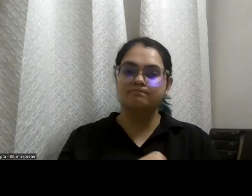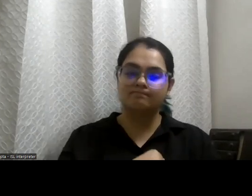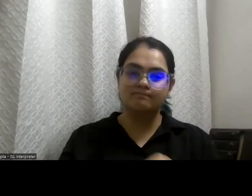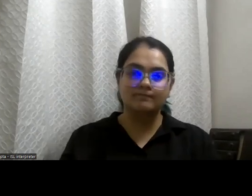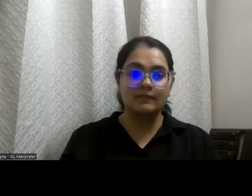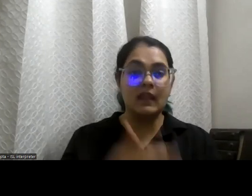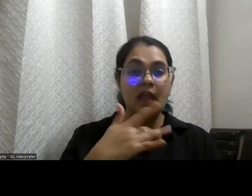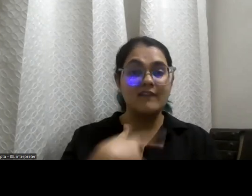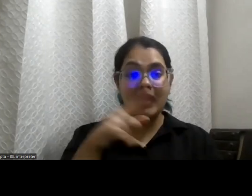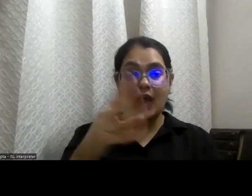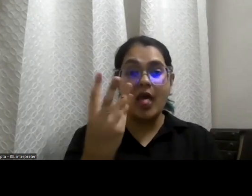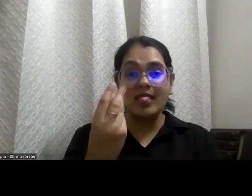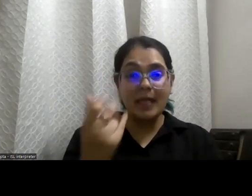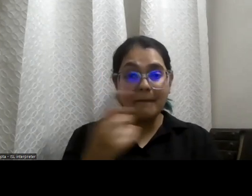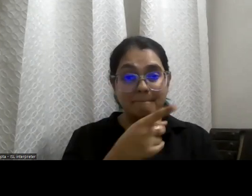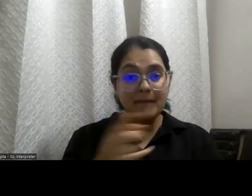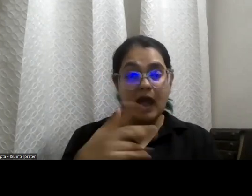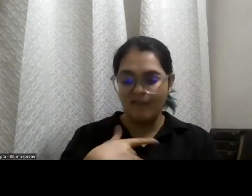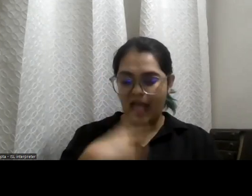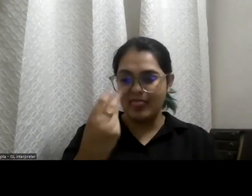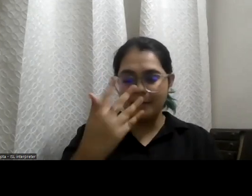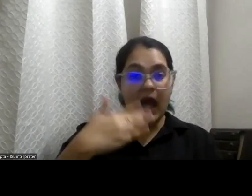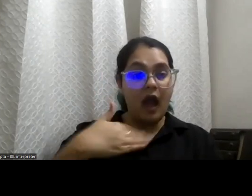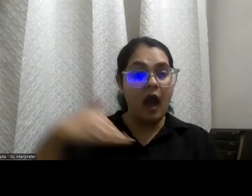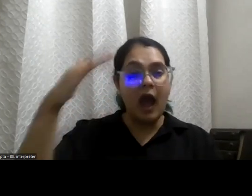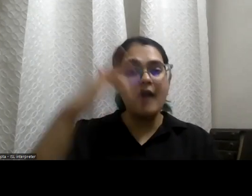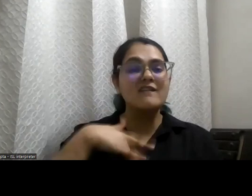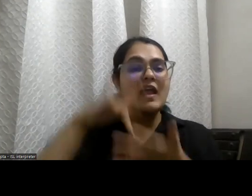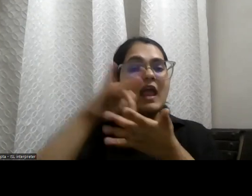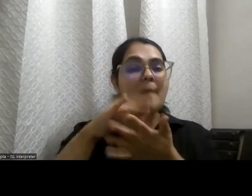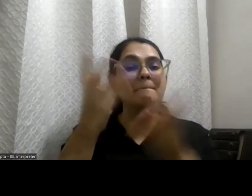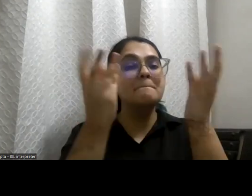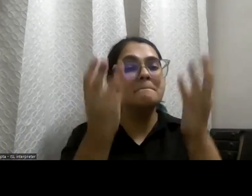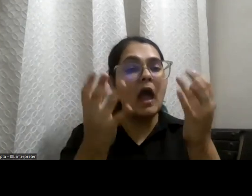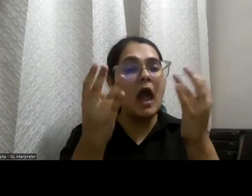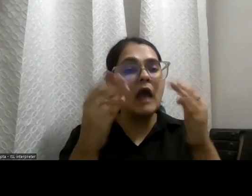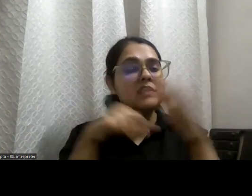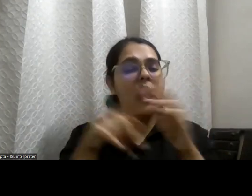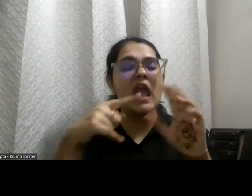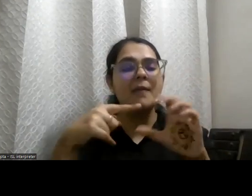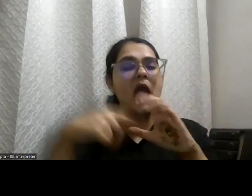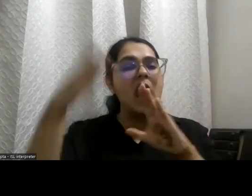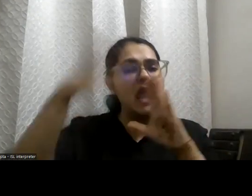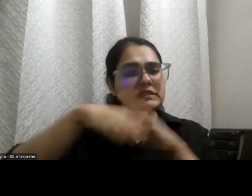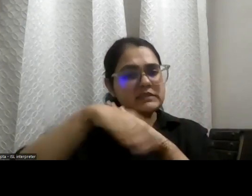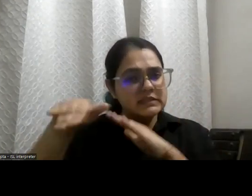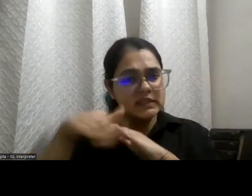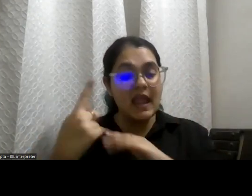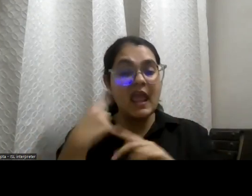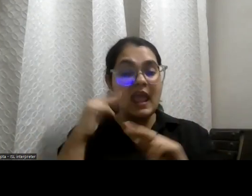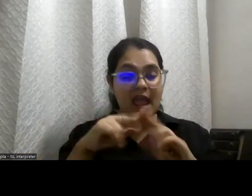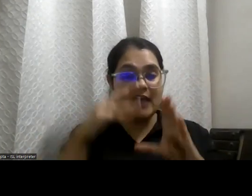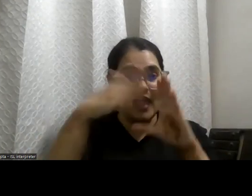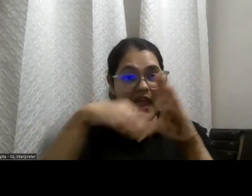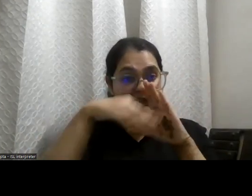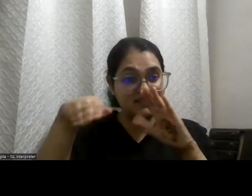you won't find those numbers or high numbers in areas such as mathematics, engineering. And within engineering, if you dissect